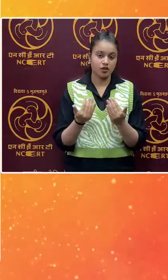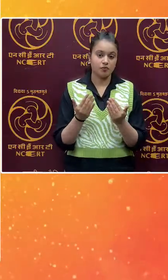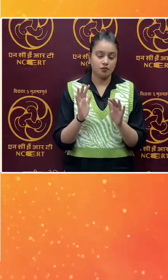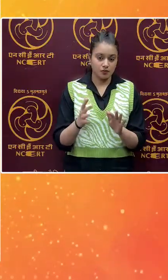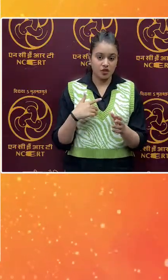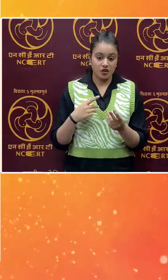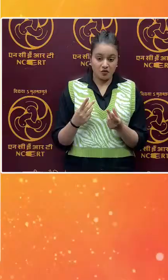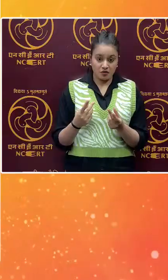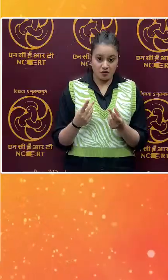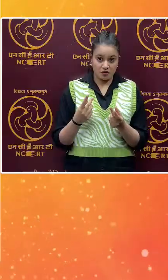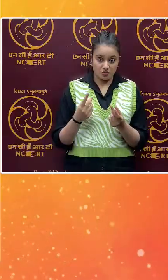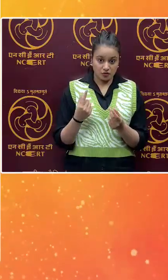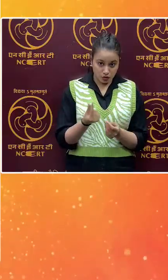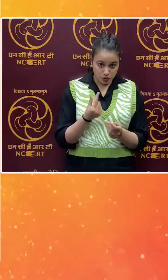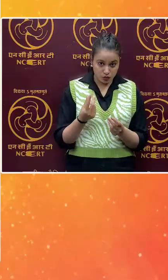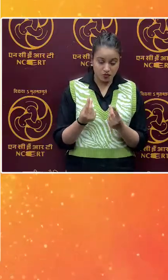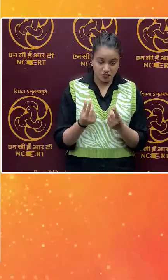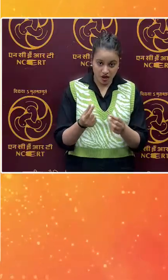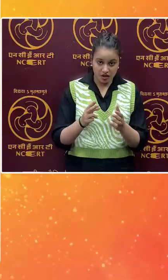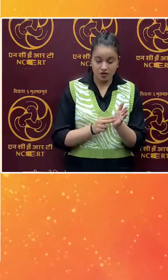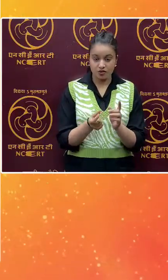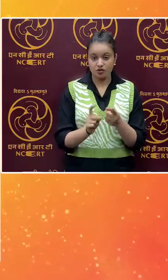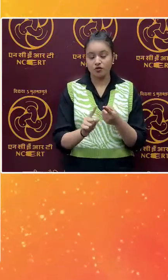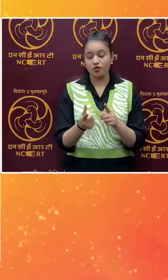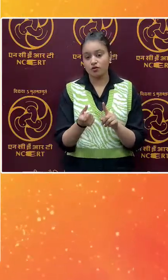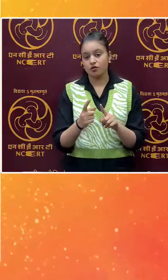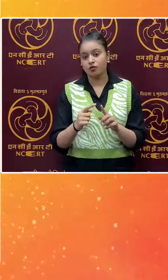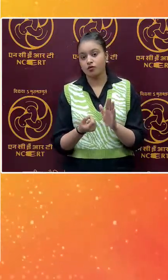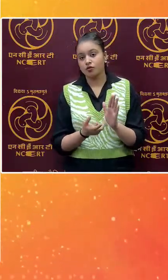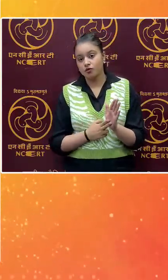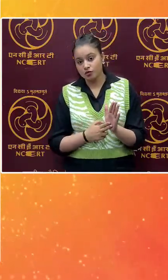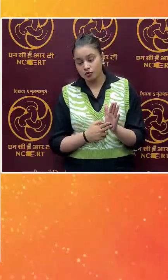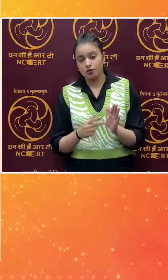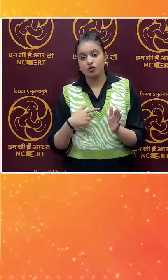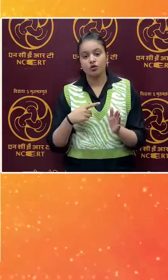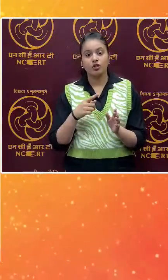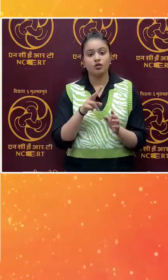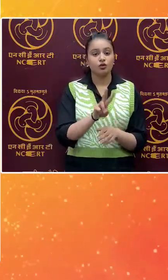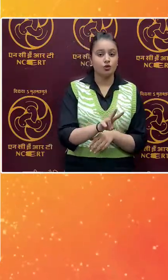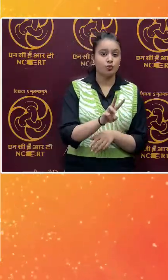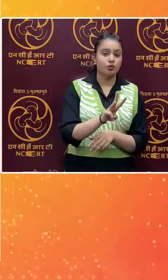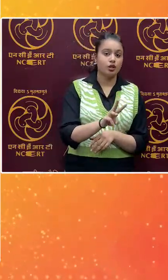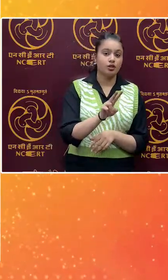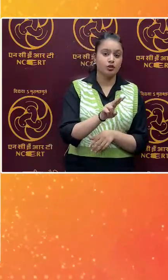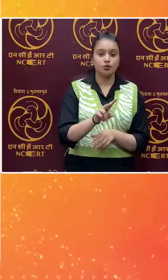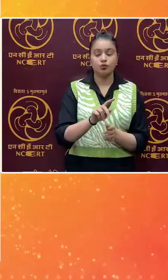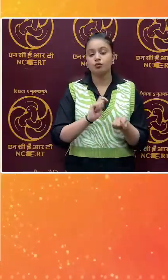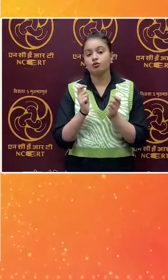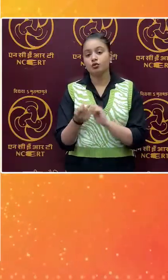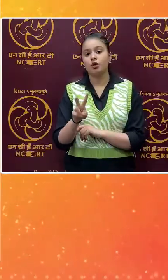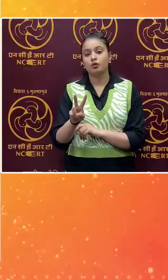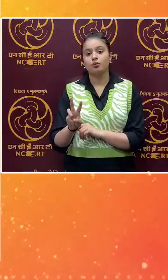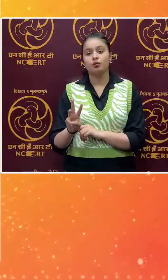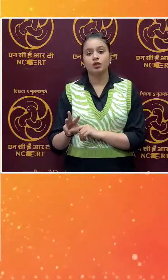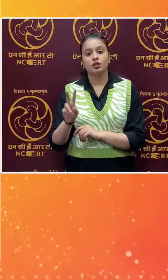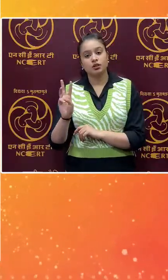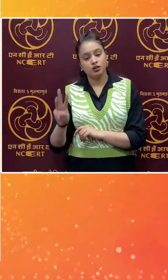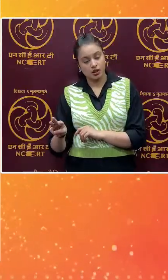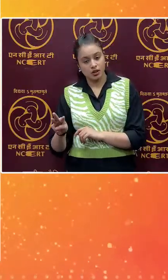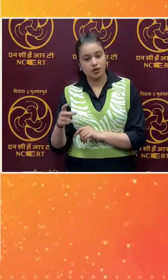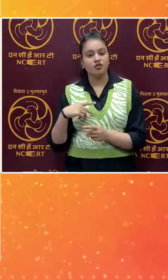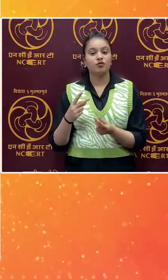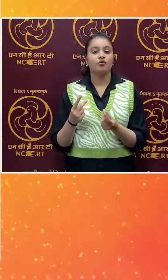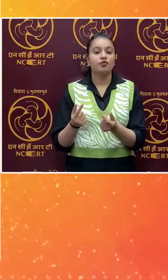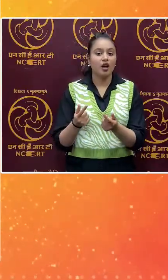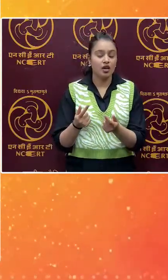the fast neutrons to convert thorium 232 into 233. Fast breeder